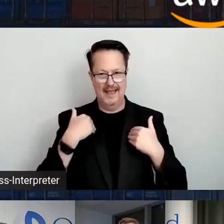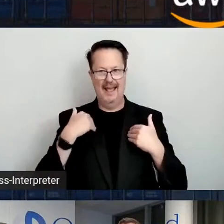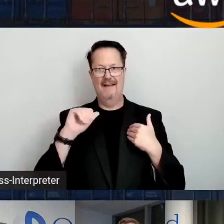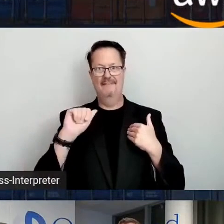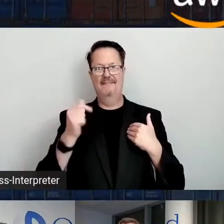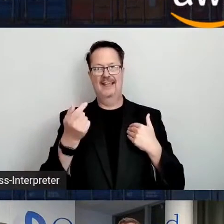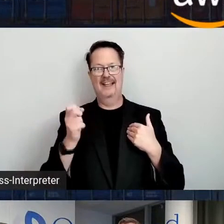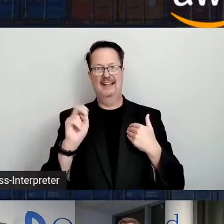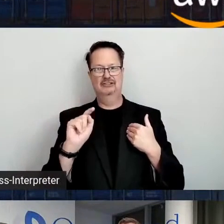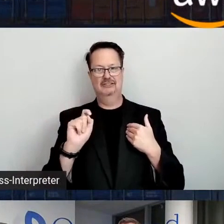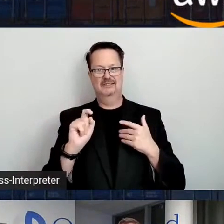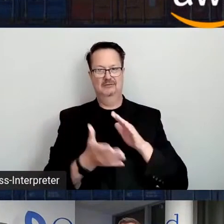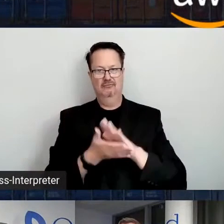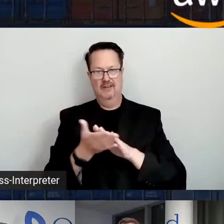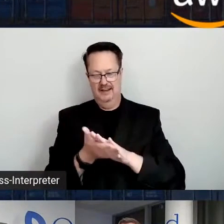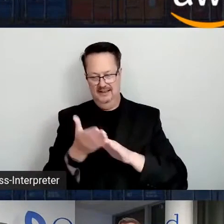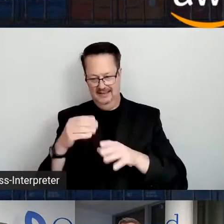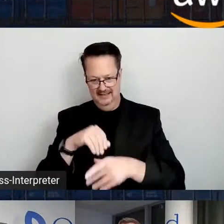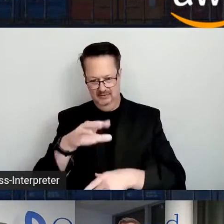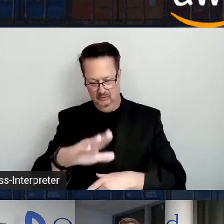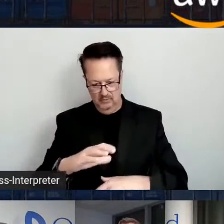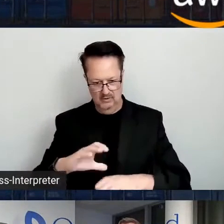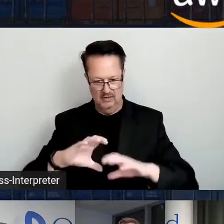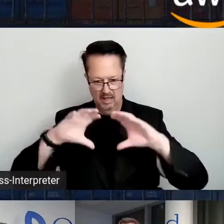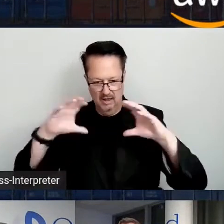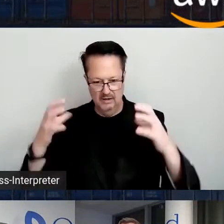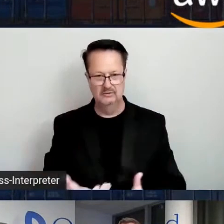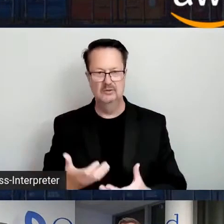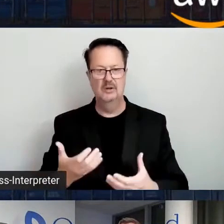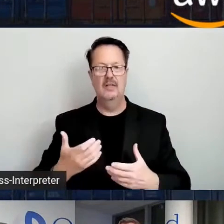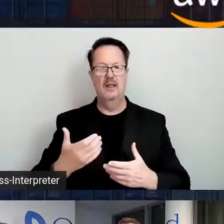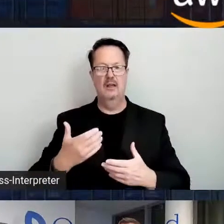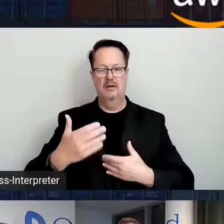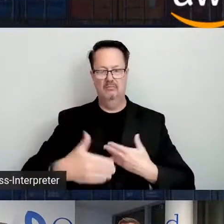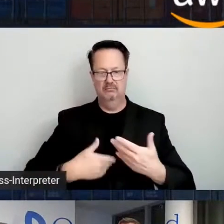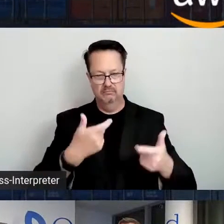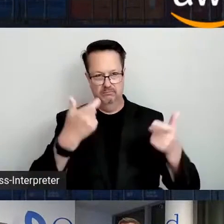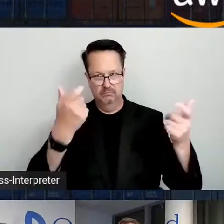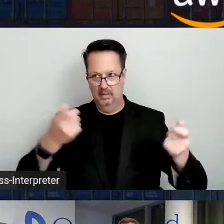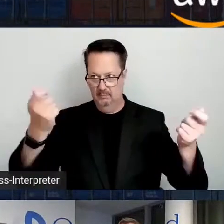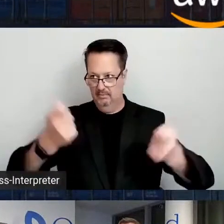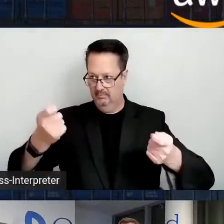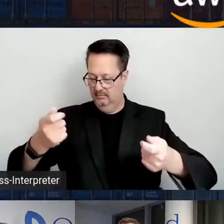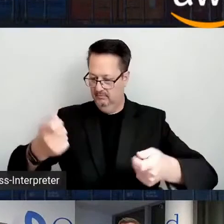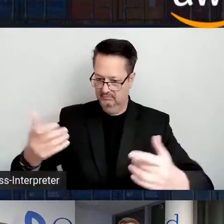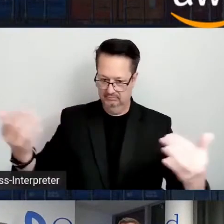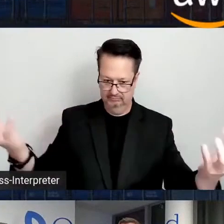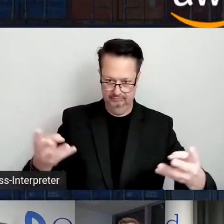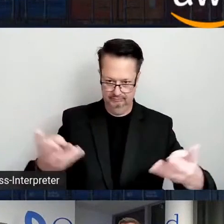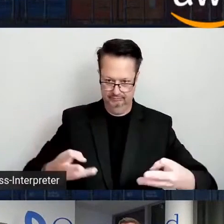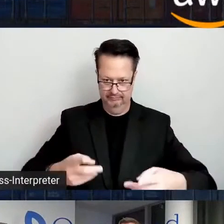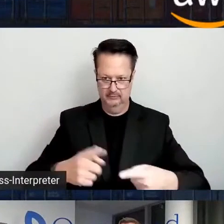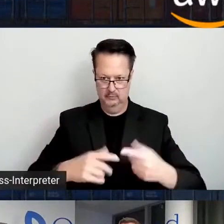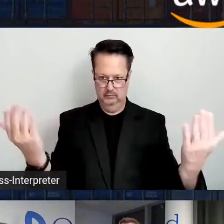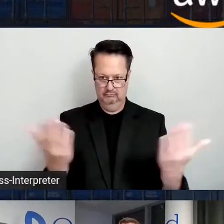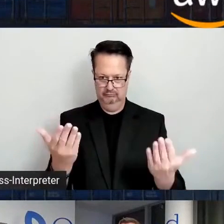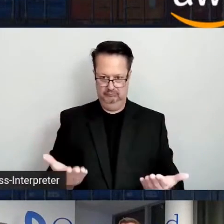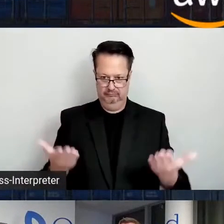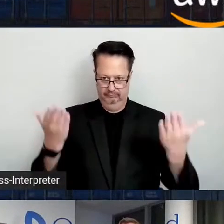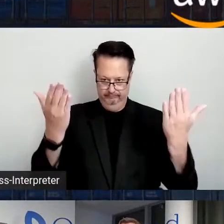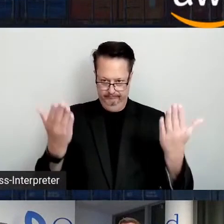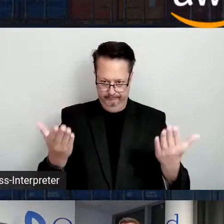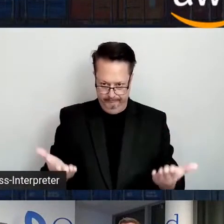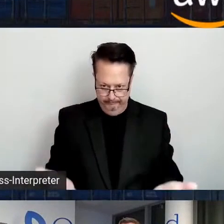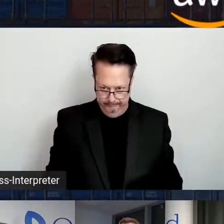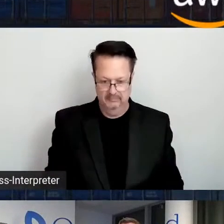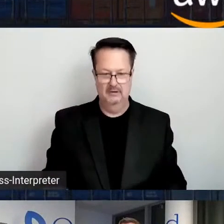your cluster, where you have agents that are actually pulling this state, and applying the necessary actions to reconcile your desired state with